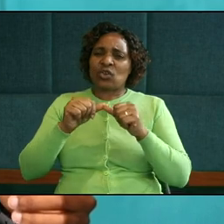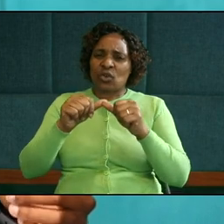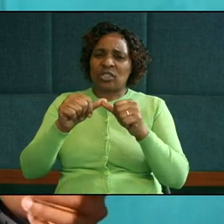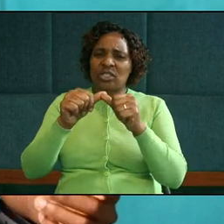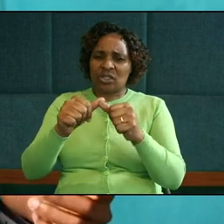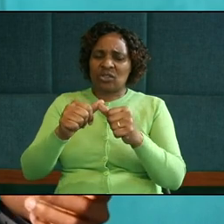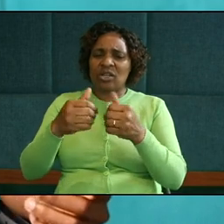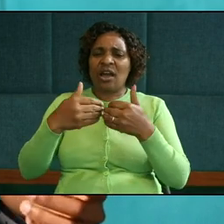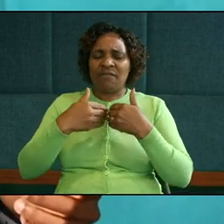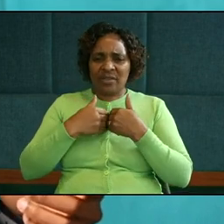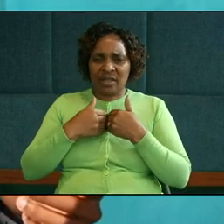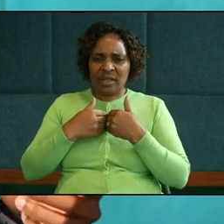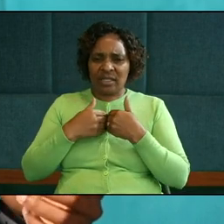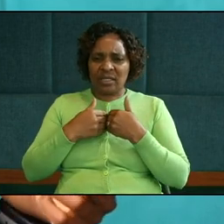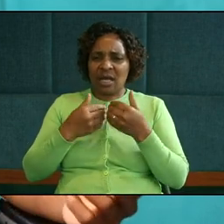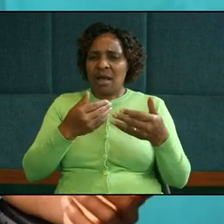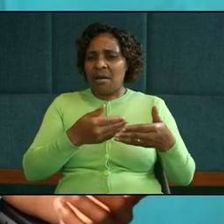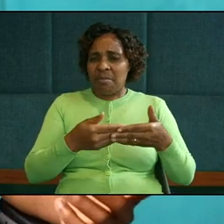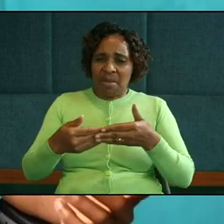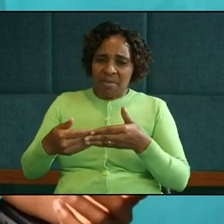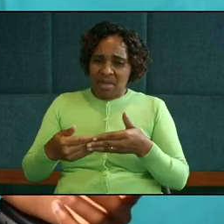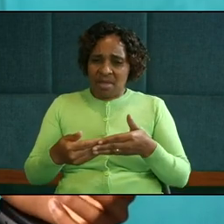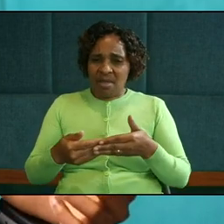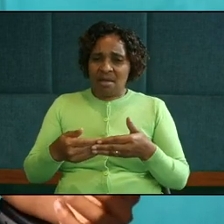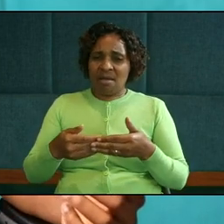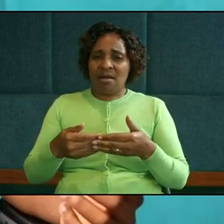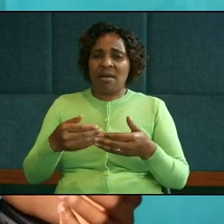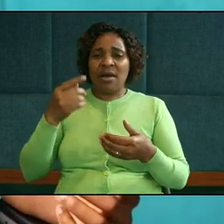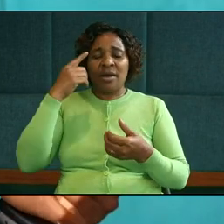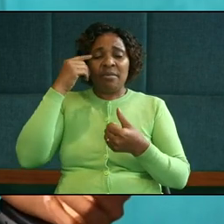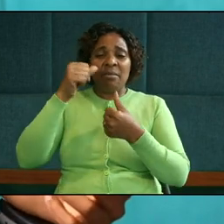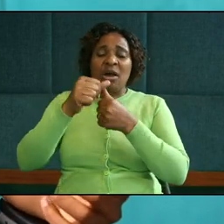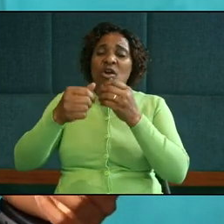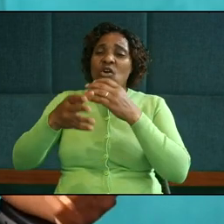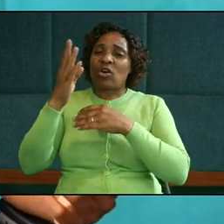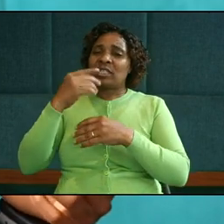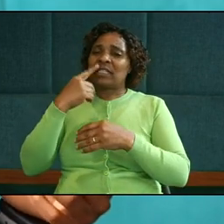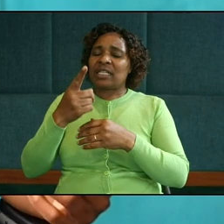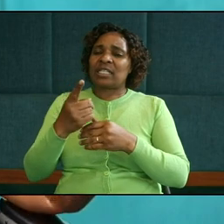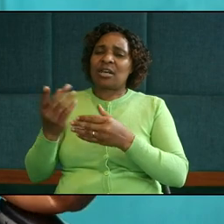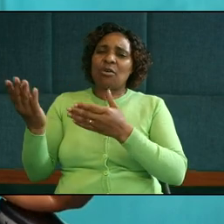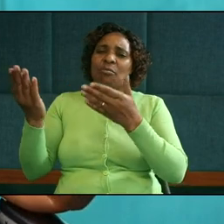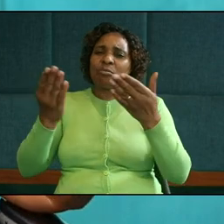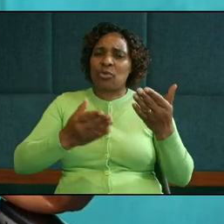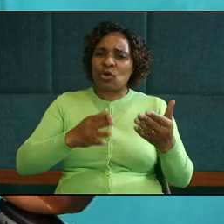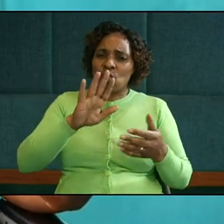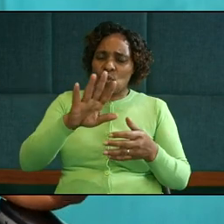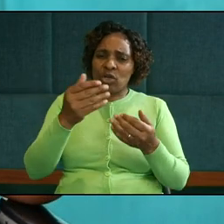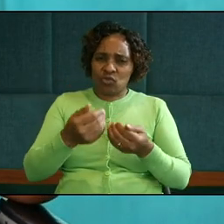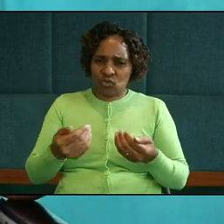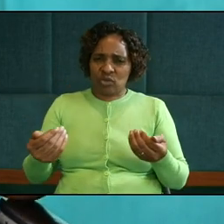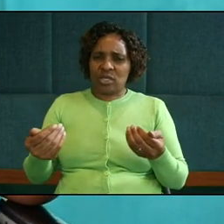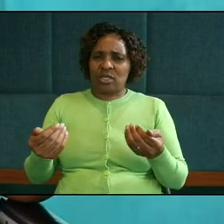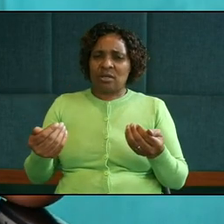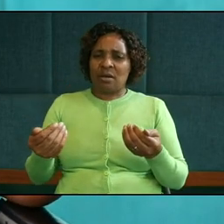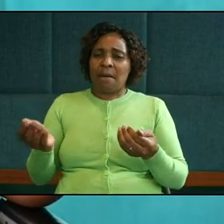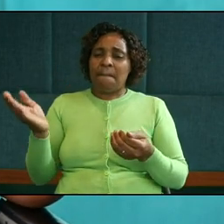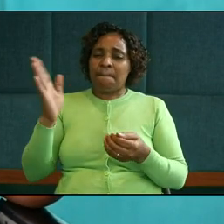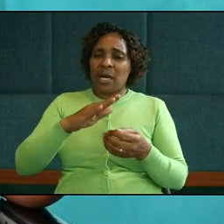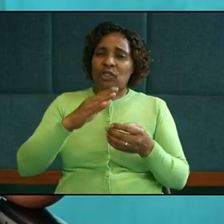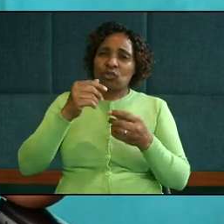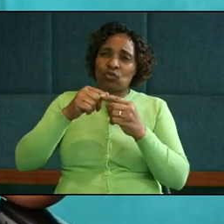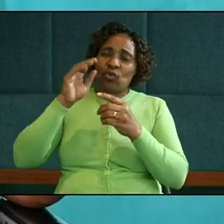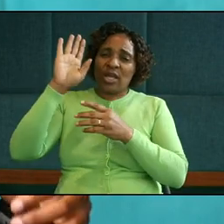of having a child, mm-hmm. and remember God said, bring your children back to